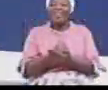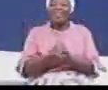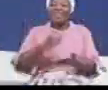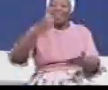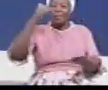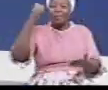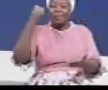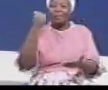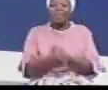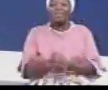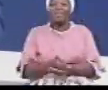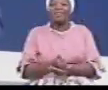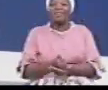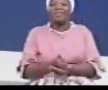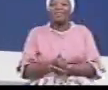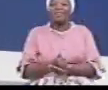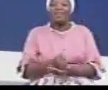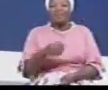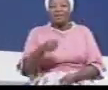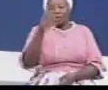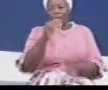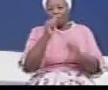Amen. God bless you.